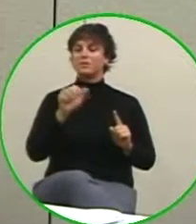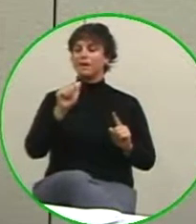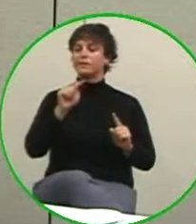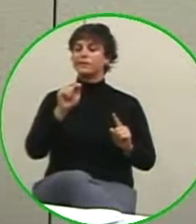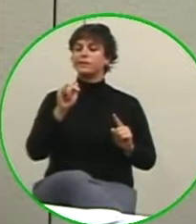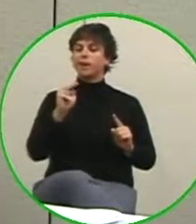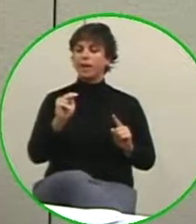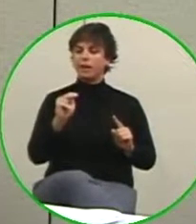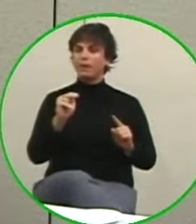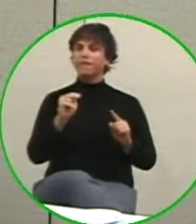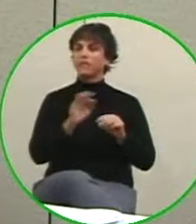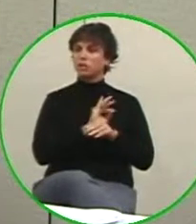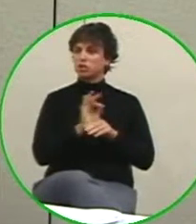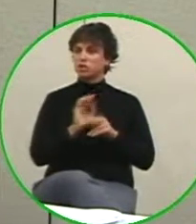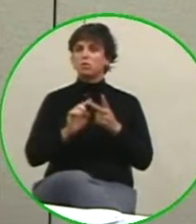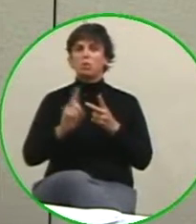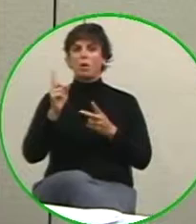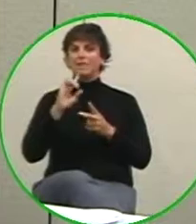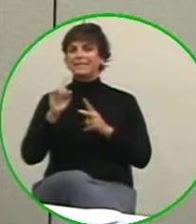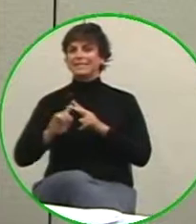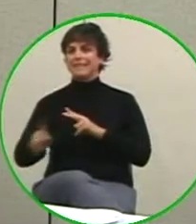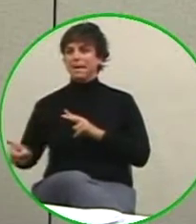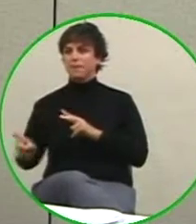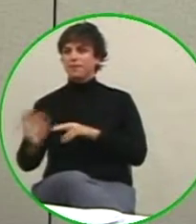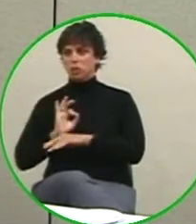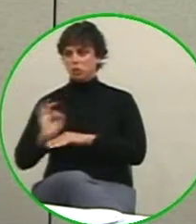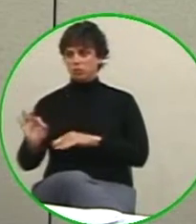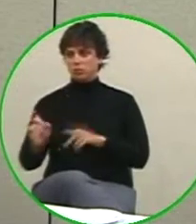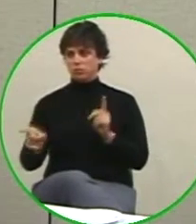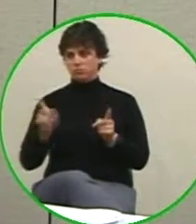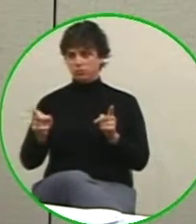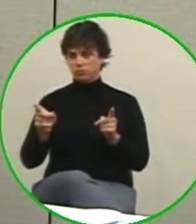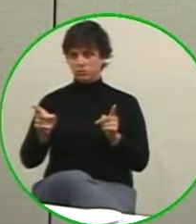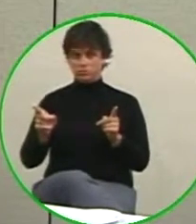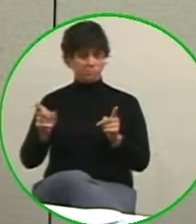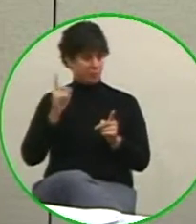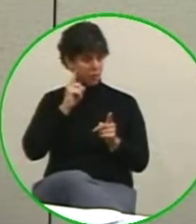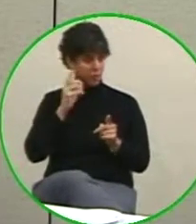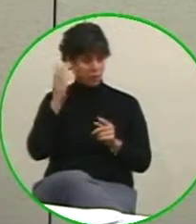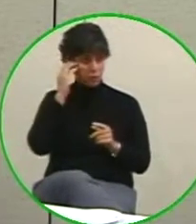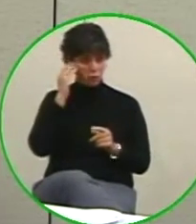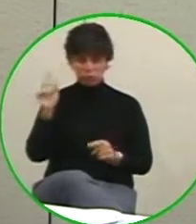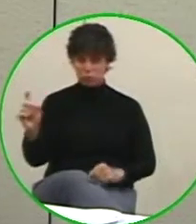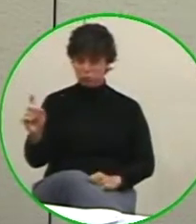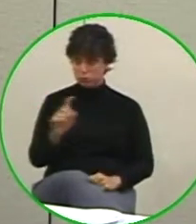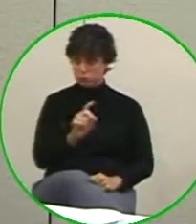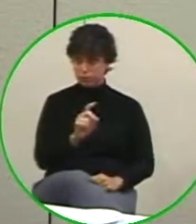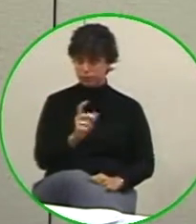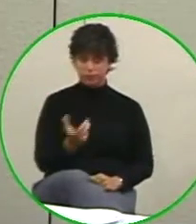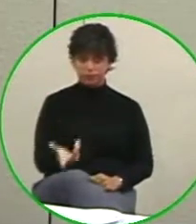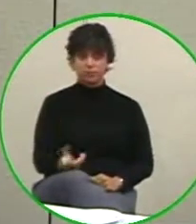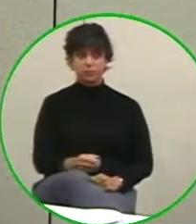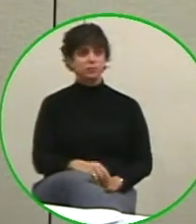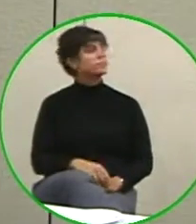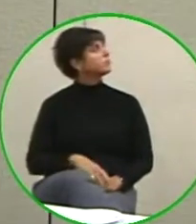and one is an escape function. Does this sound familiar?